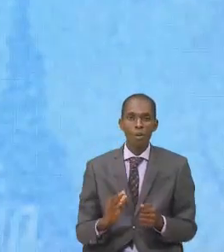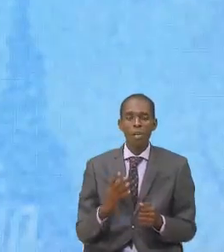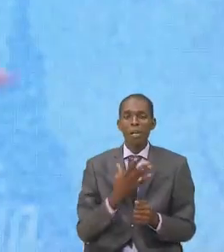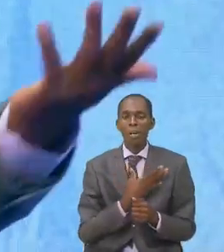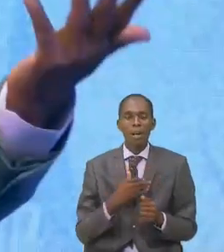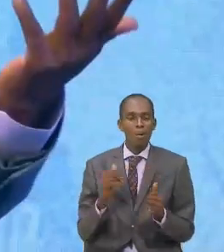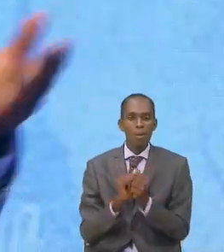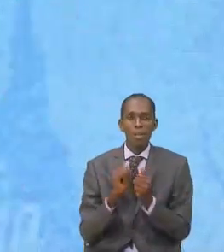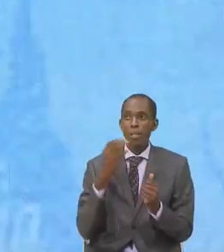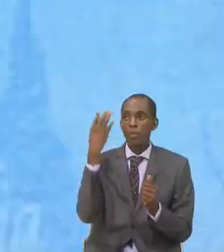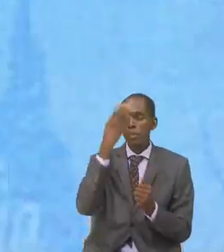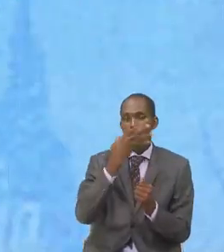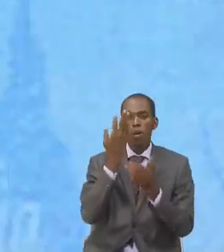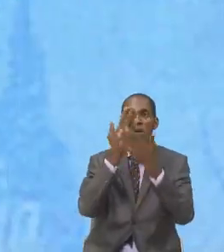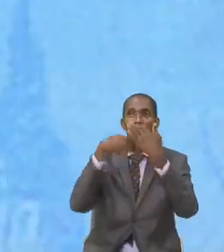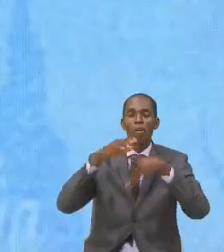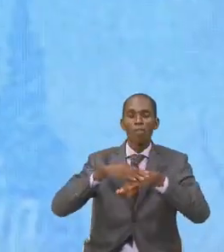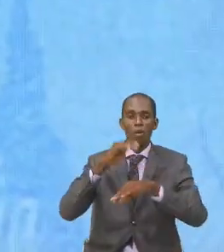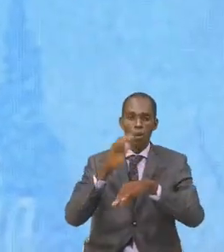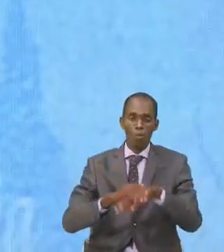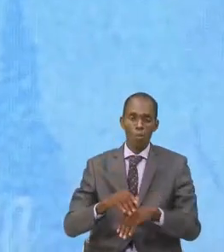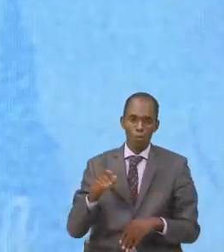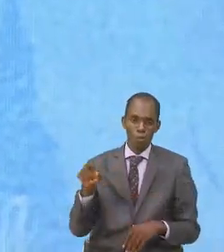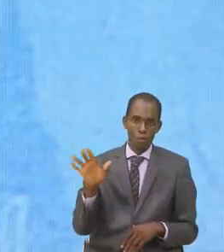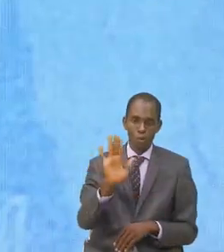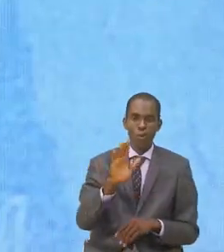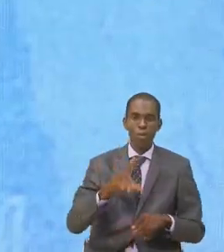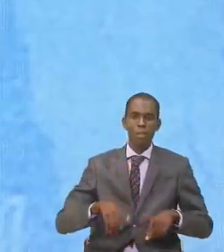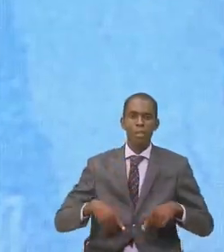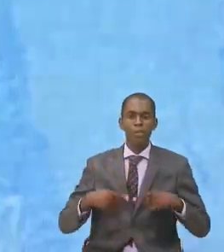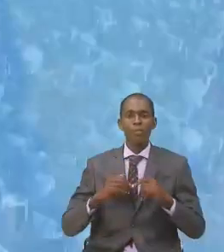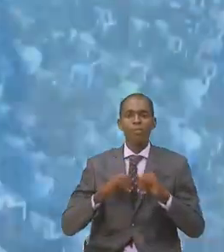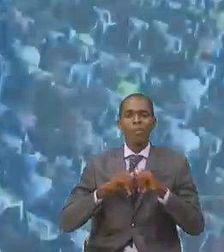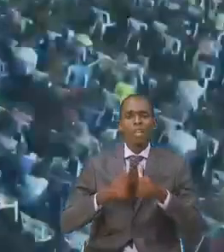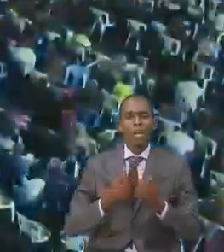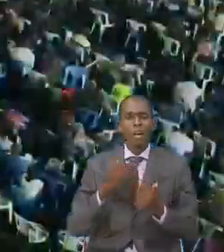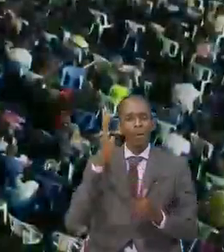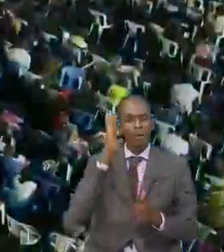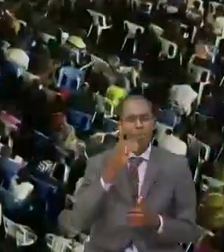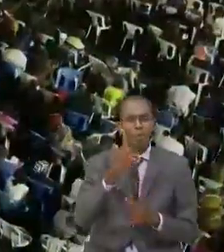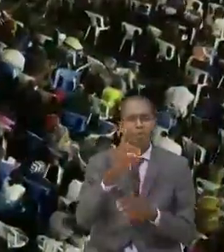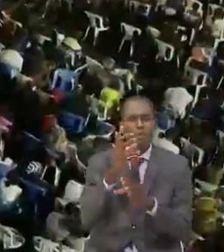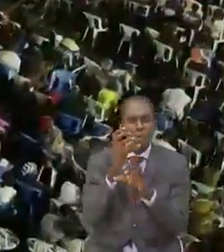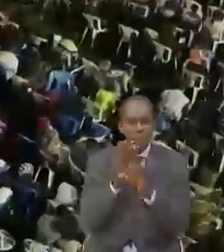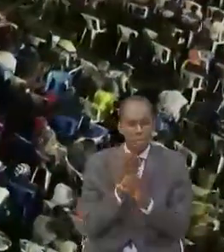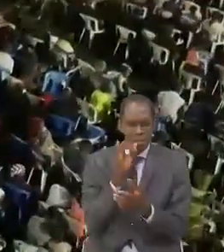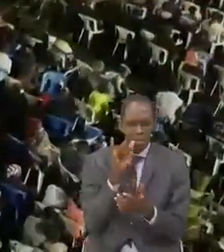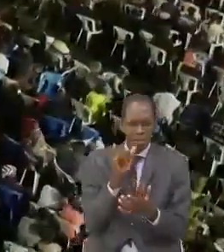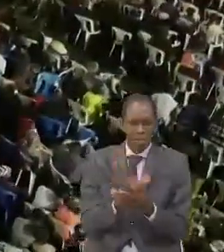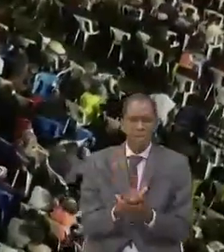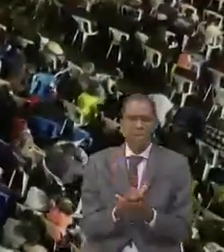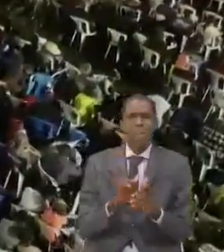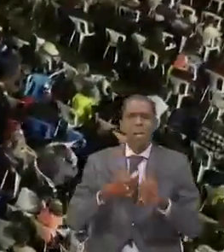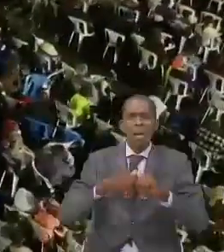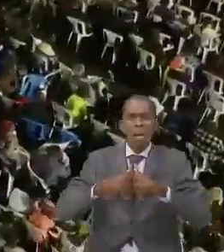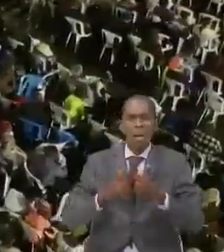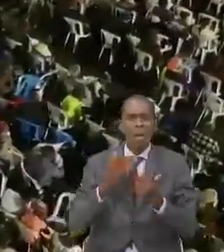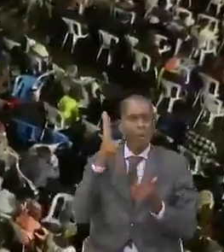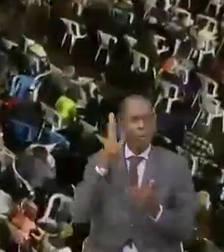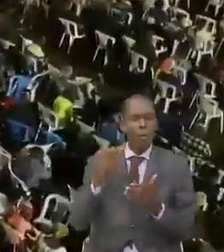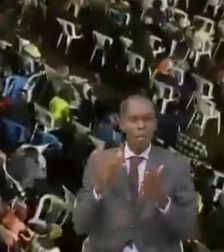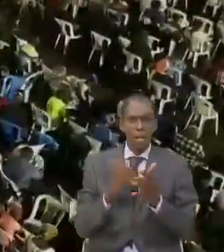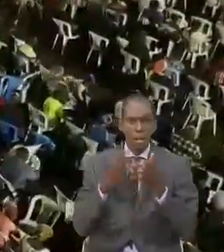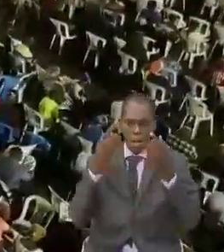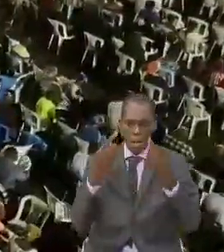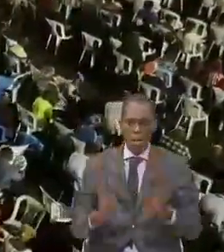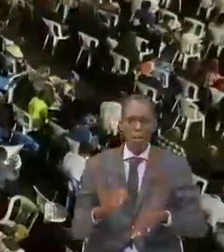the splendor of the Lord, and with the beauty of heaven upon your life. How will you get